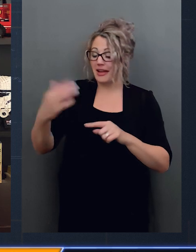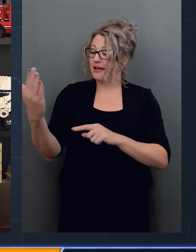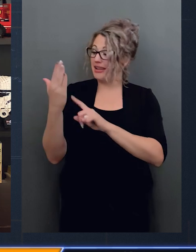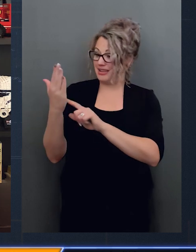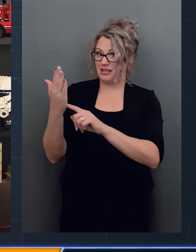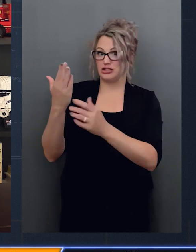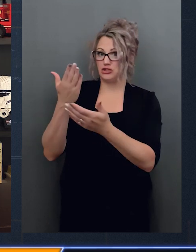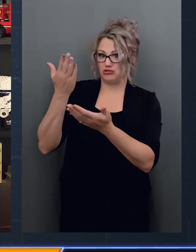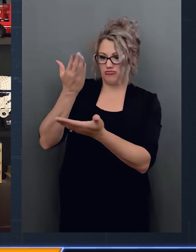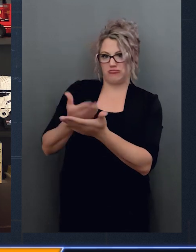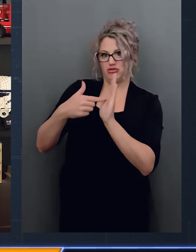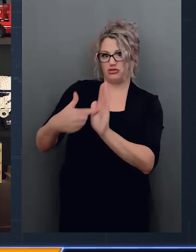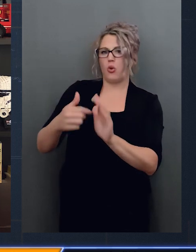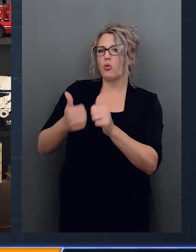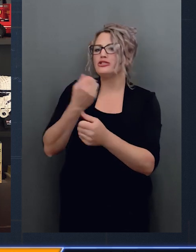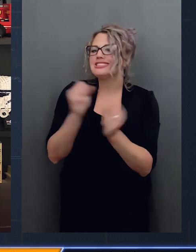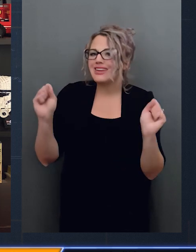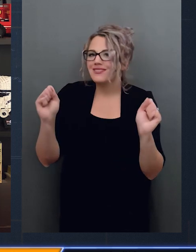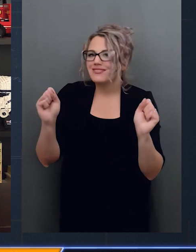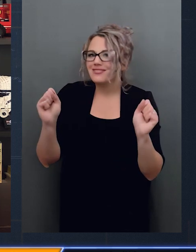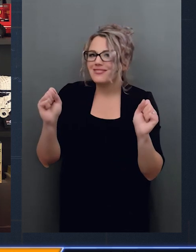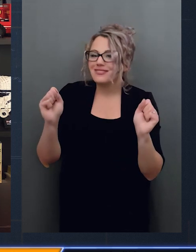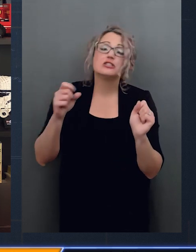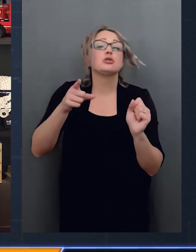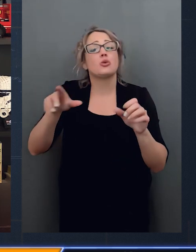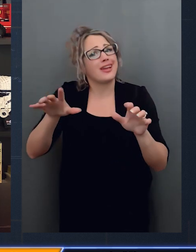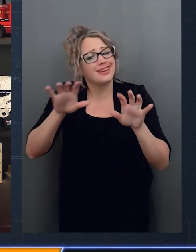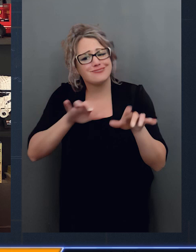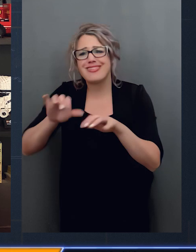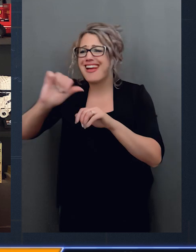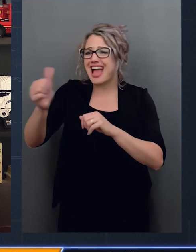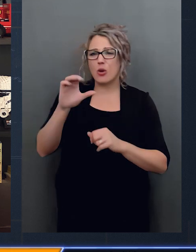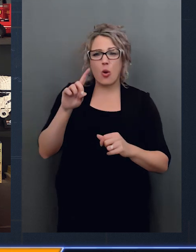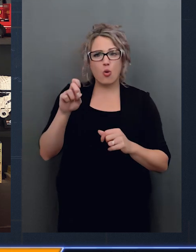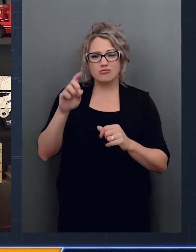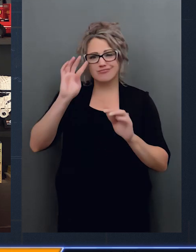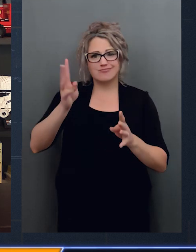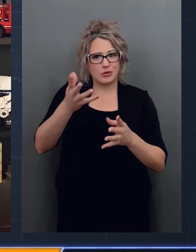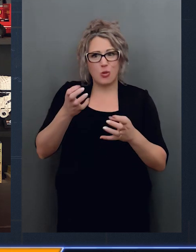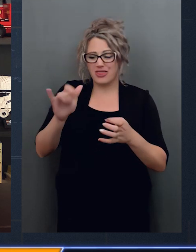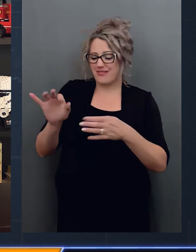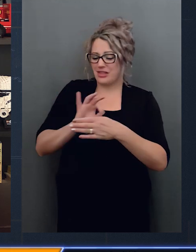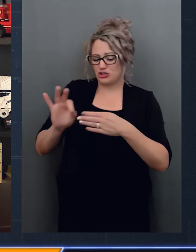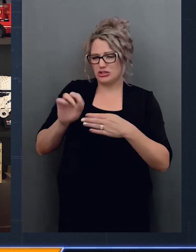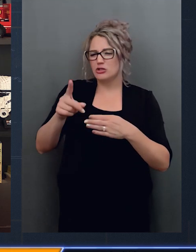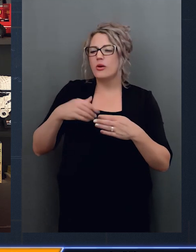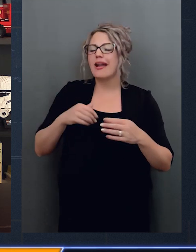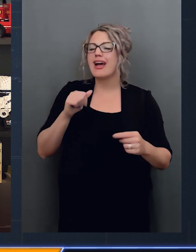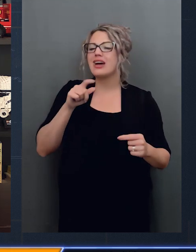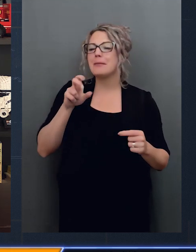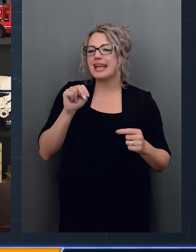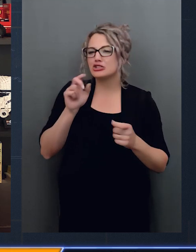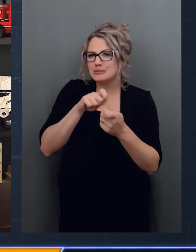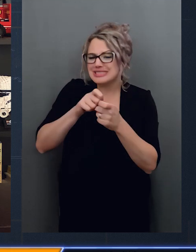those that are safe to actually terminate. So you get to put any kind of code you'd like in that function. And so you can do